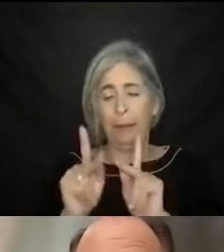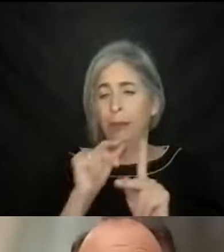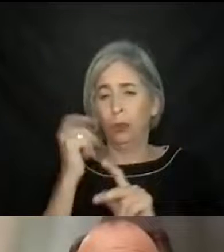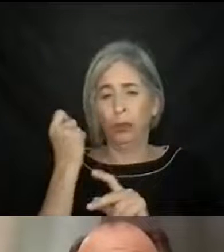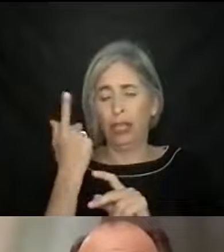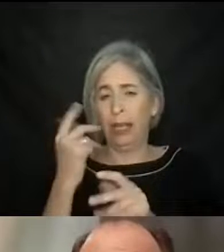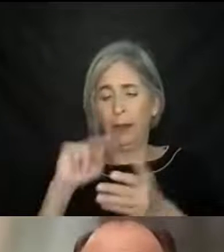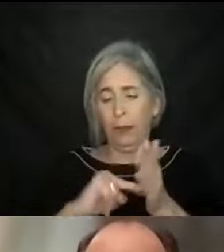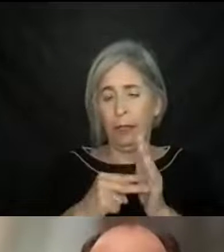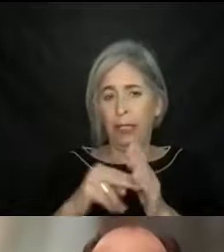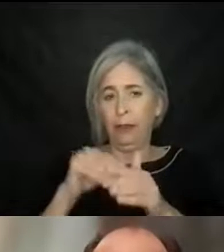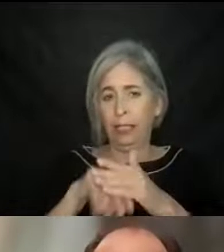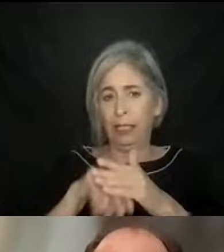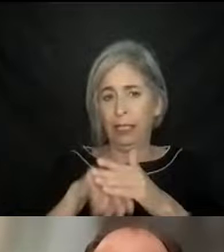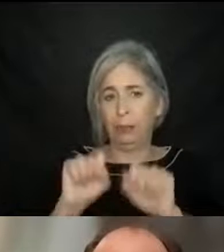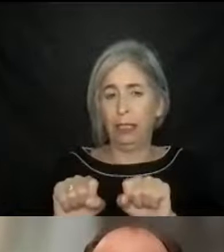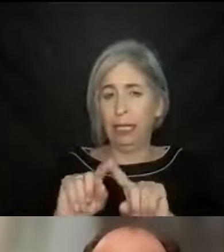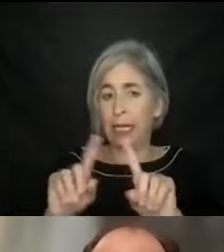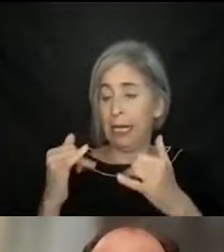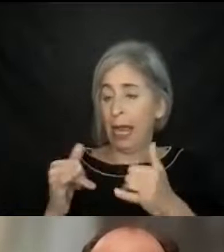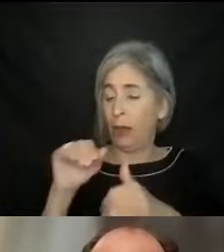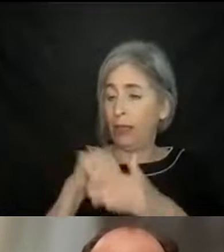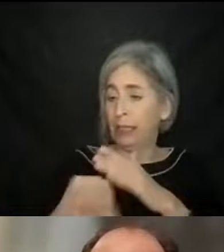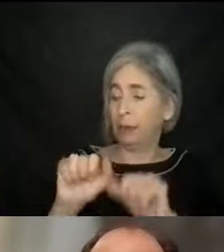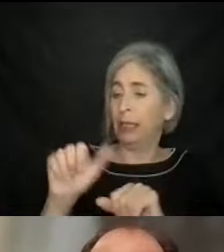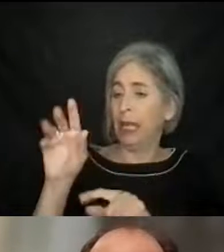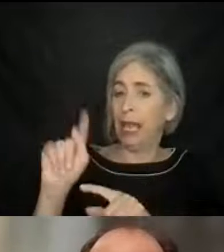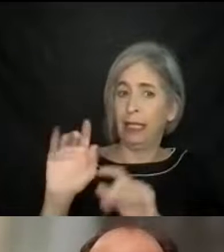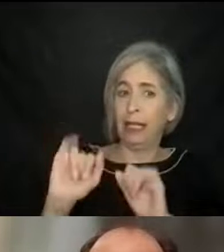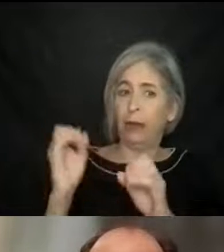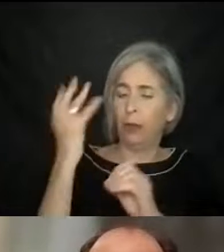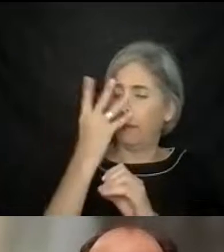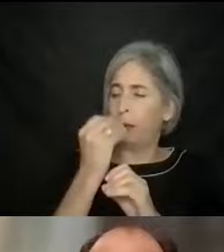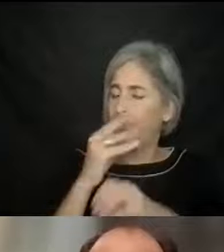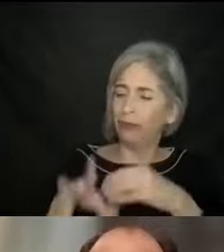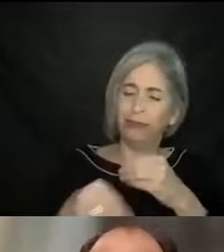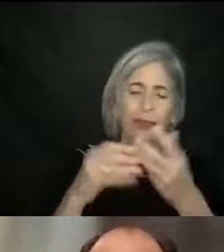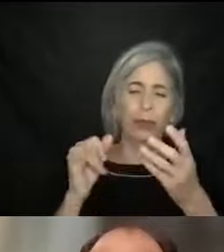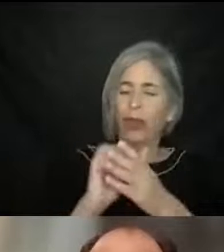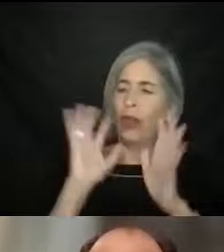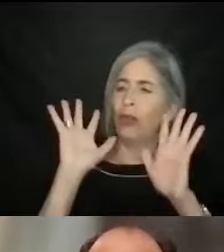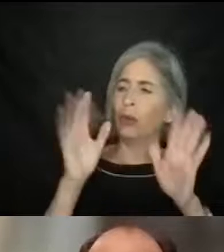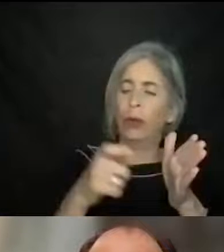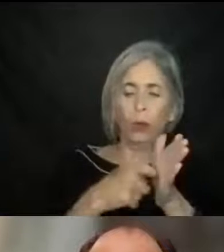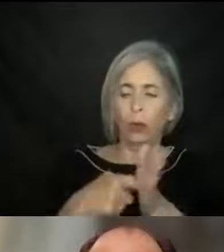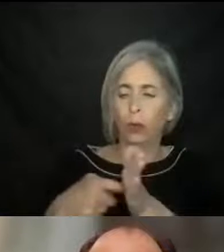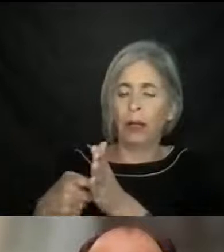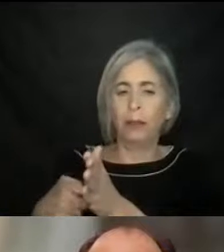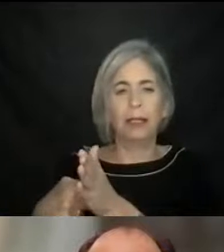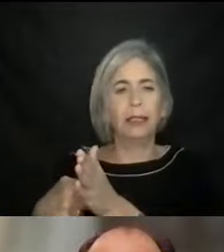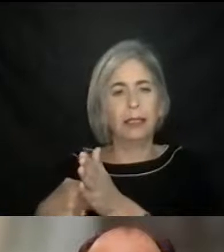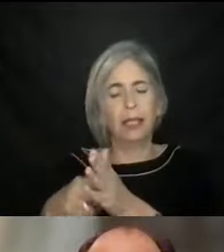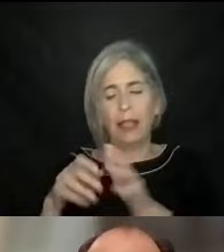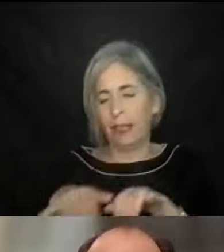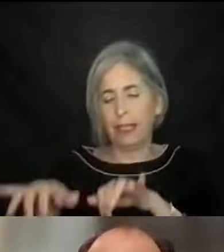an extent now, the Accessibility Act, of course, solved that with its beautiful annex with all the great requirements. And then, of course, the